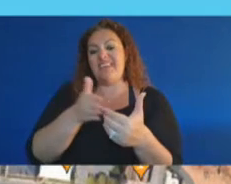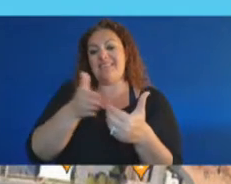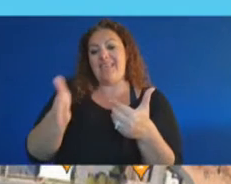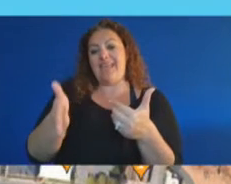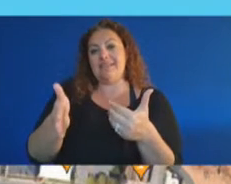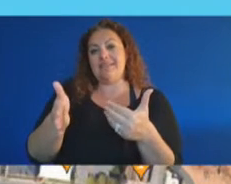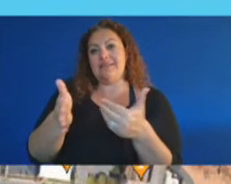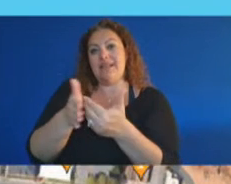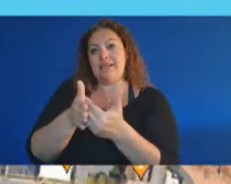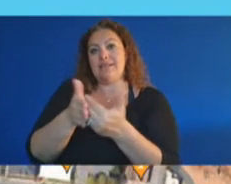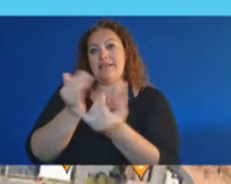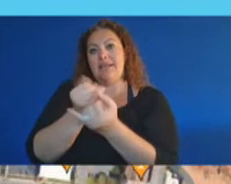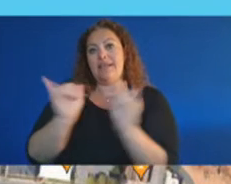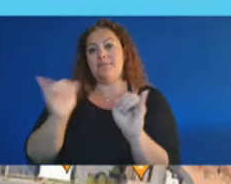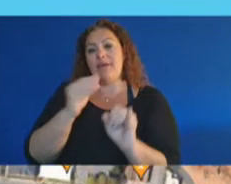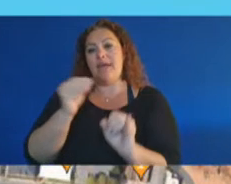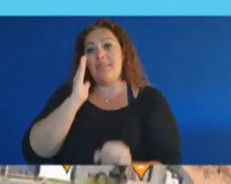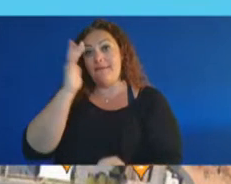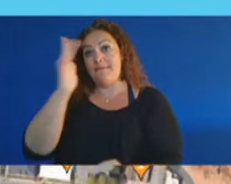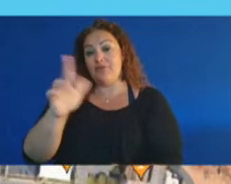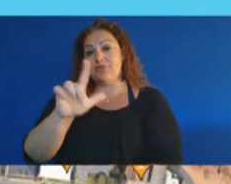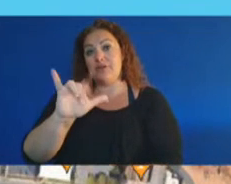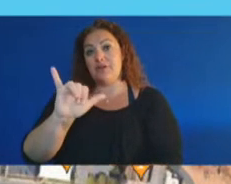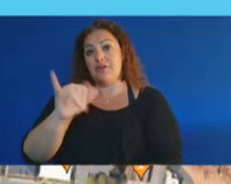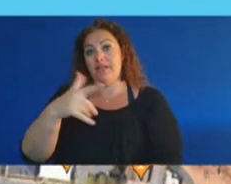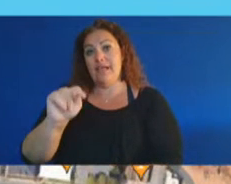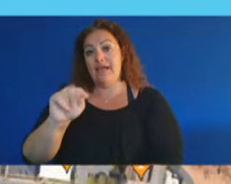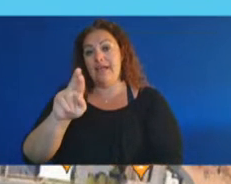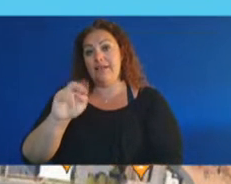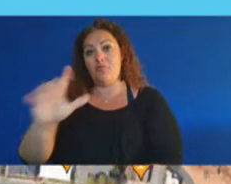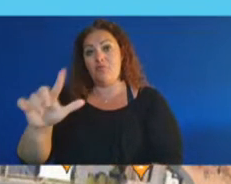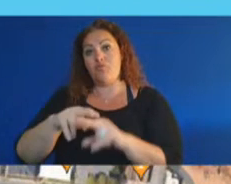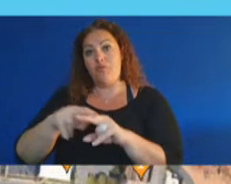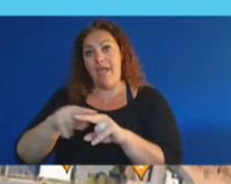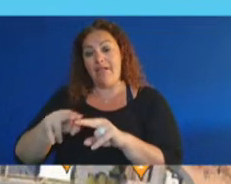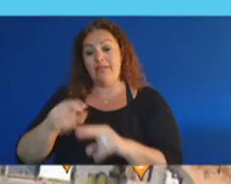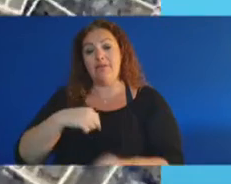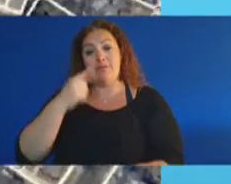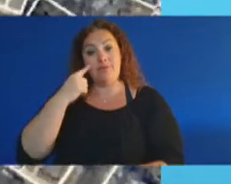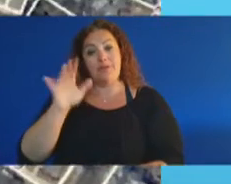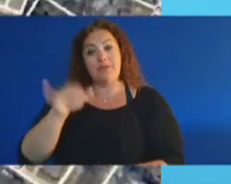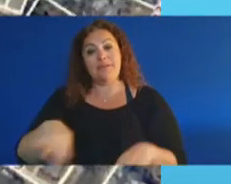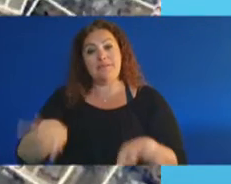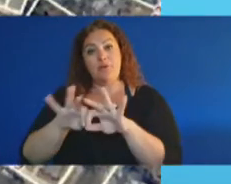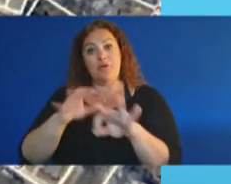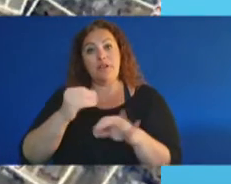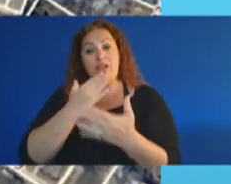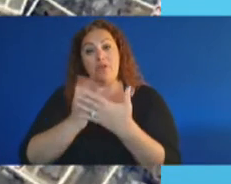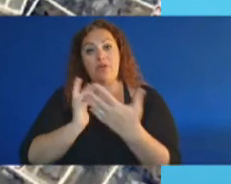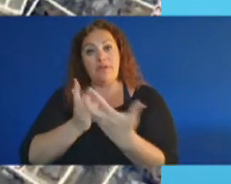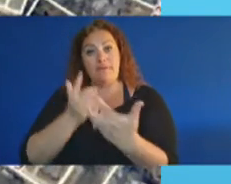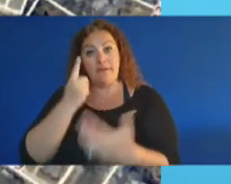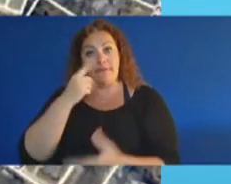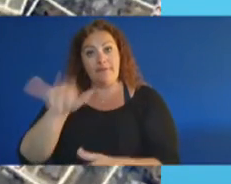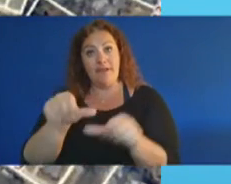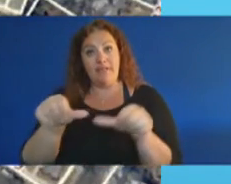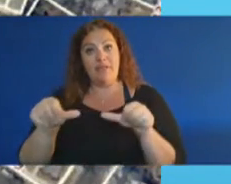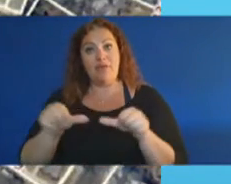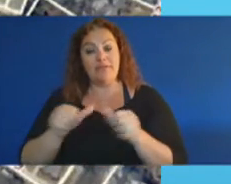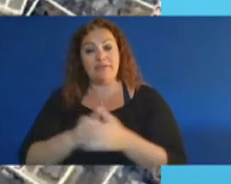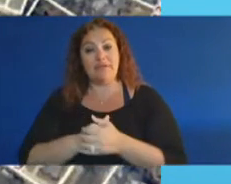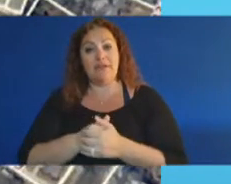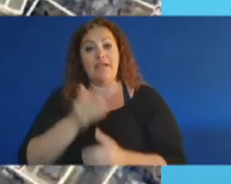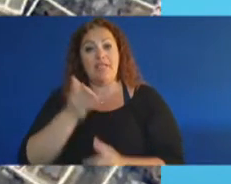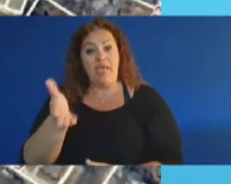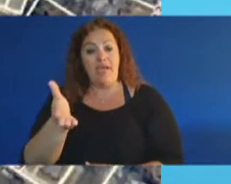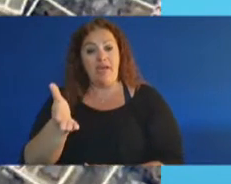Independence and the future light rail uh so we think it is an important and a good fit for this location uh there it is